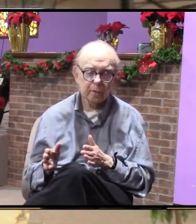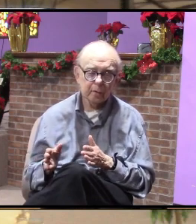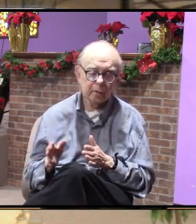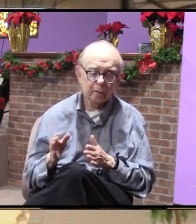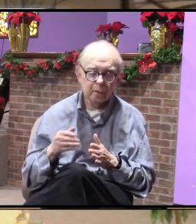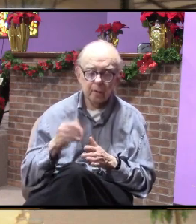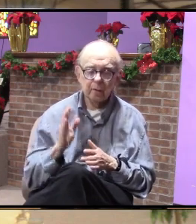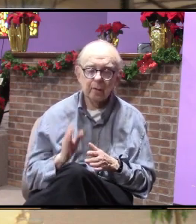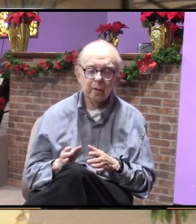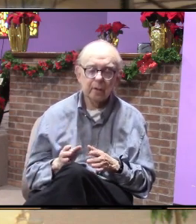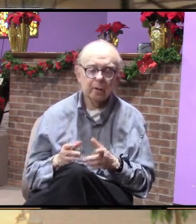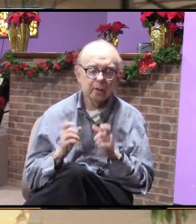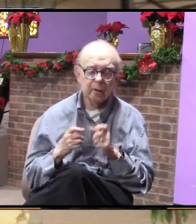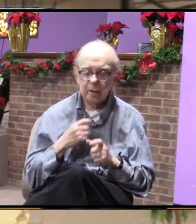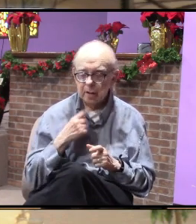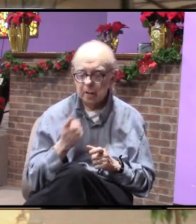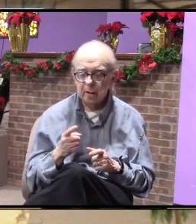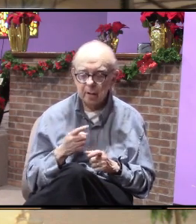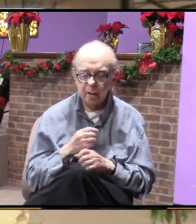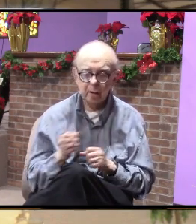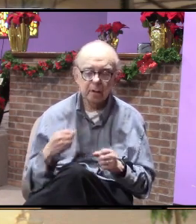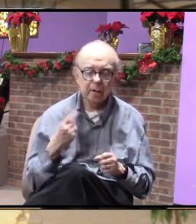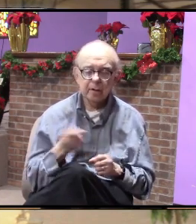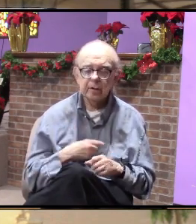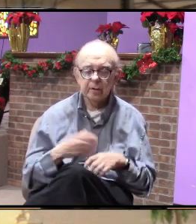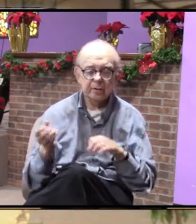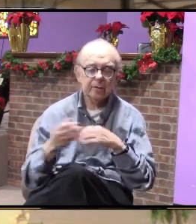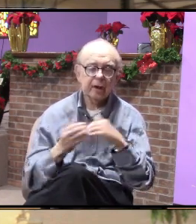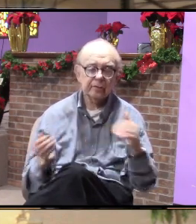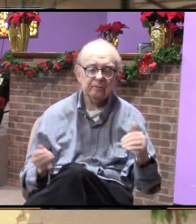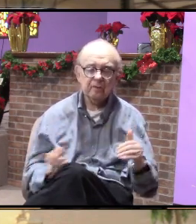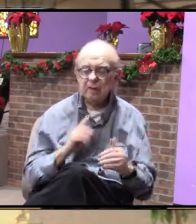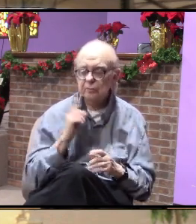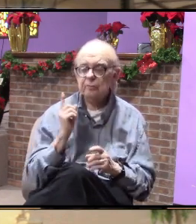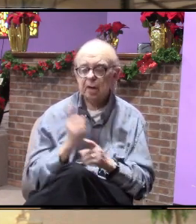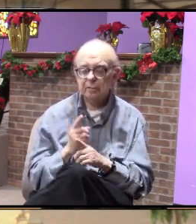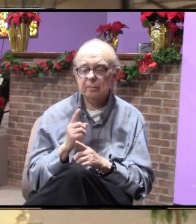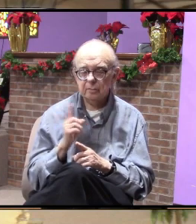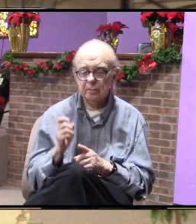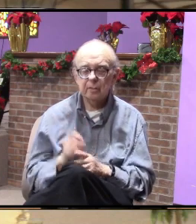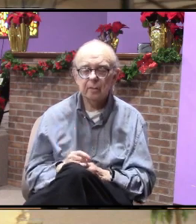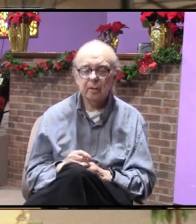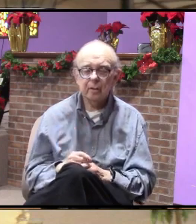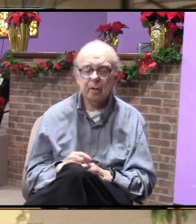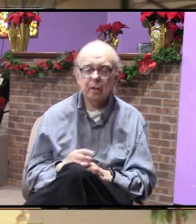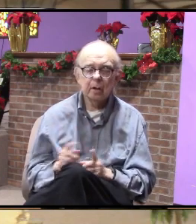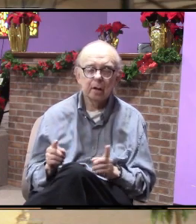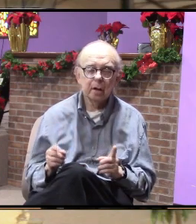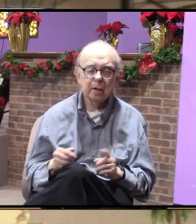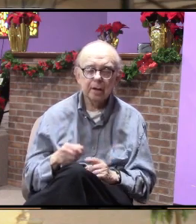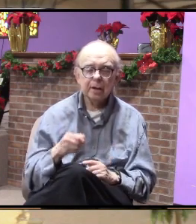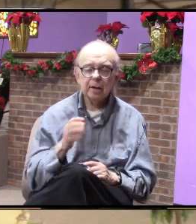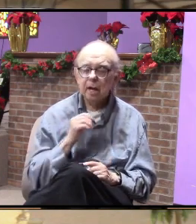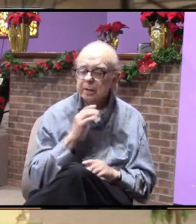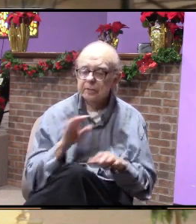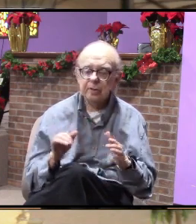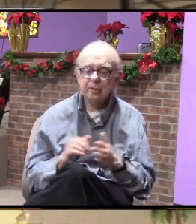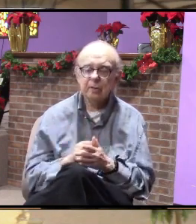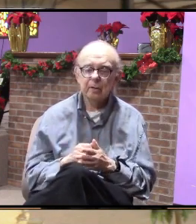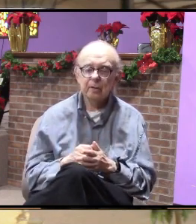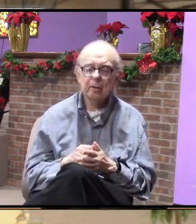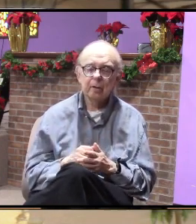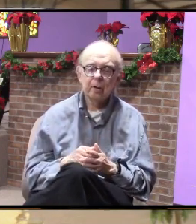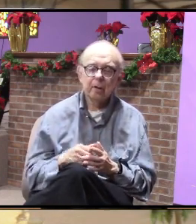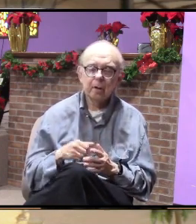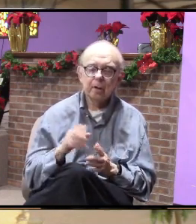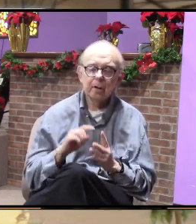Could he automatically save us and take us to heaven? Absolutely. But he doesn't. He